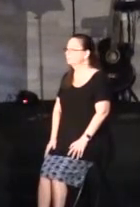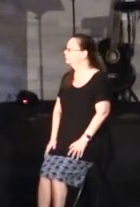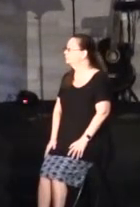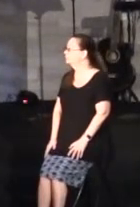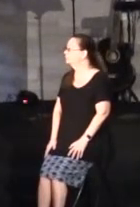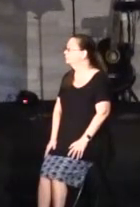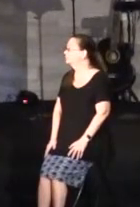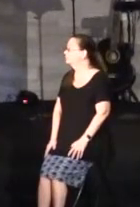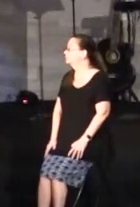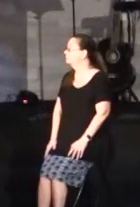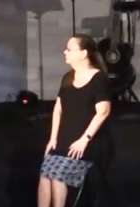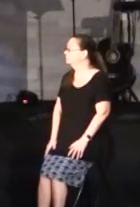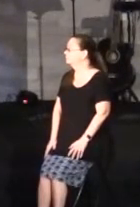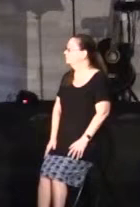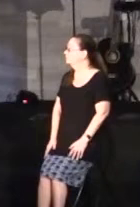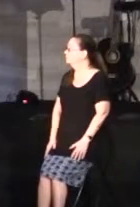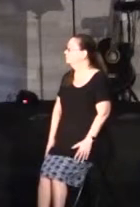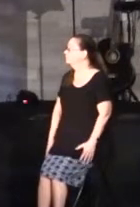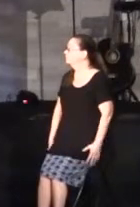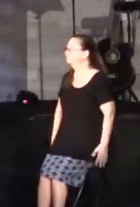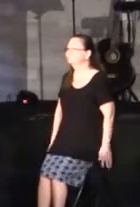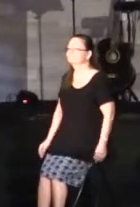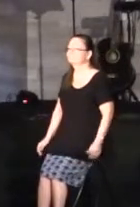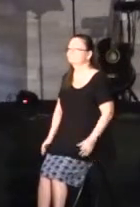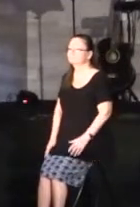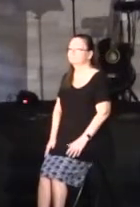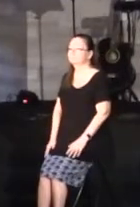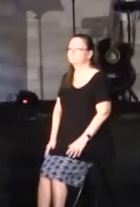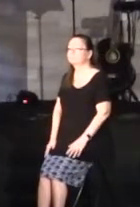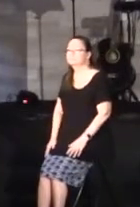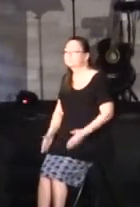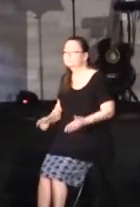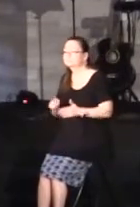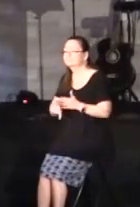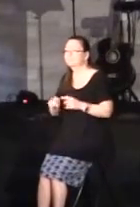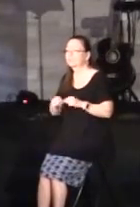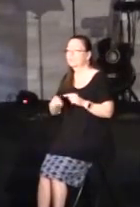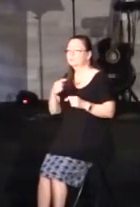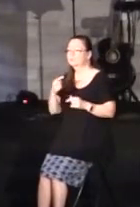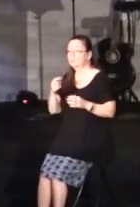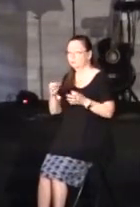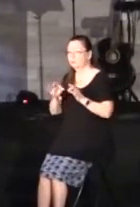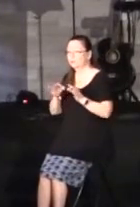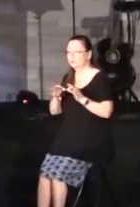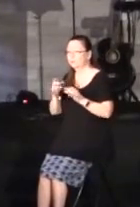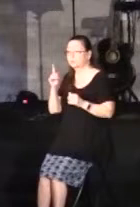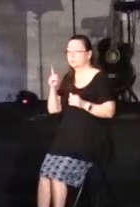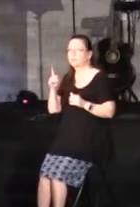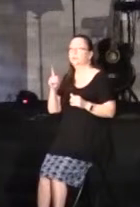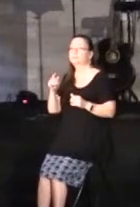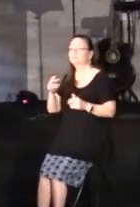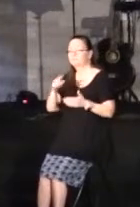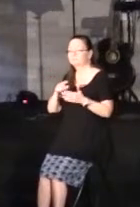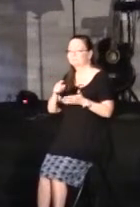Jesus might display his perfect patience as an example to those who would believe in him for eternal life.